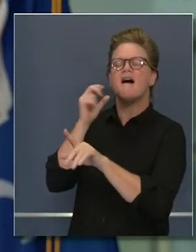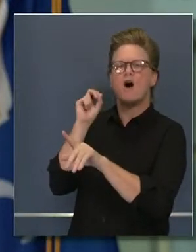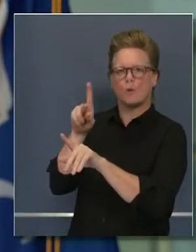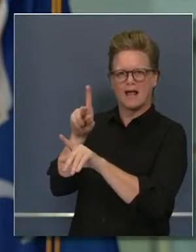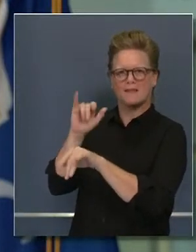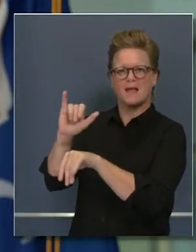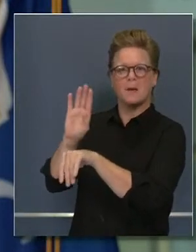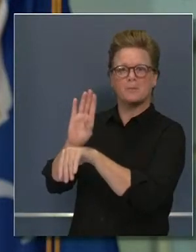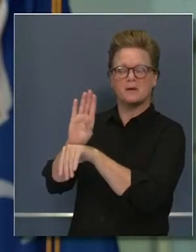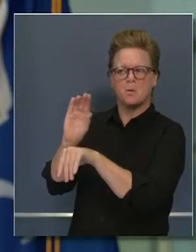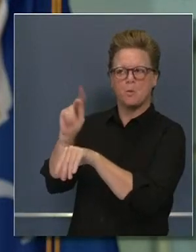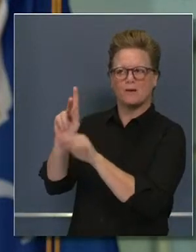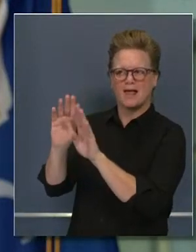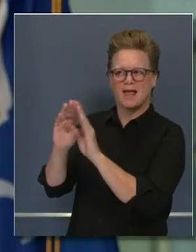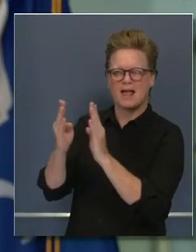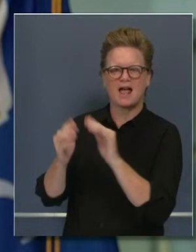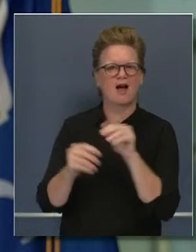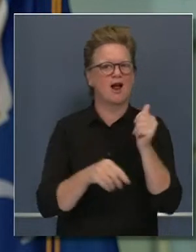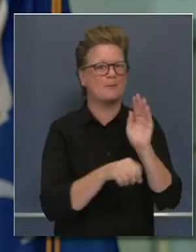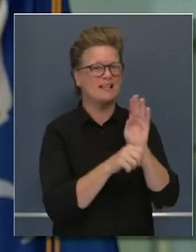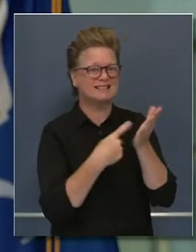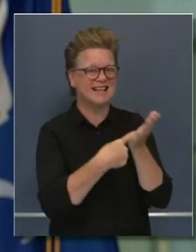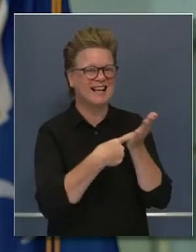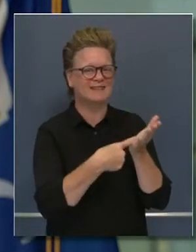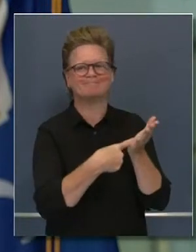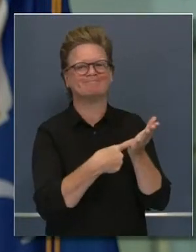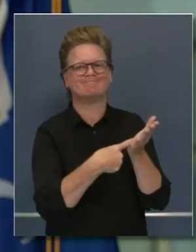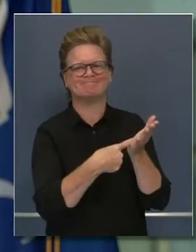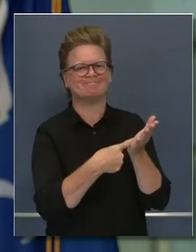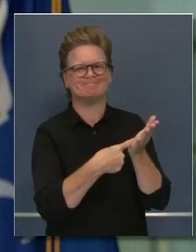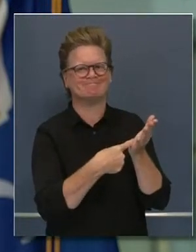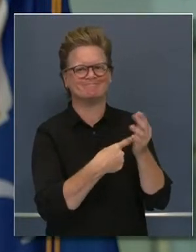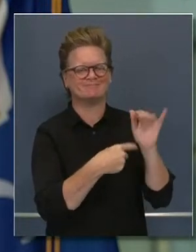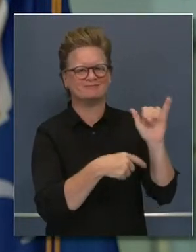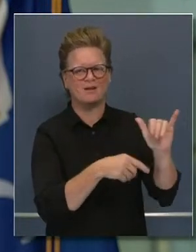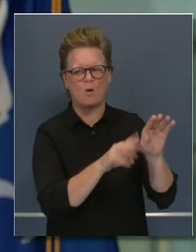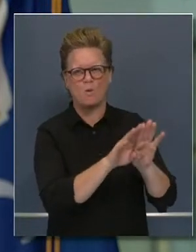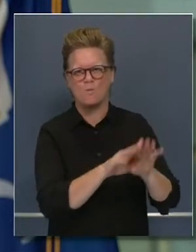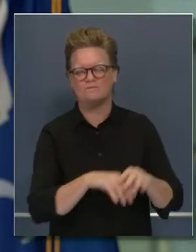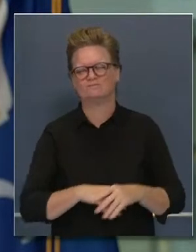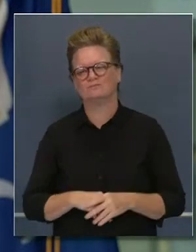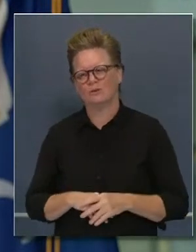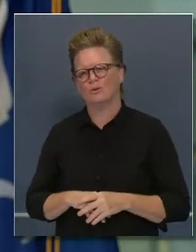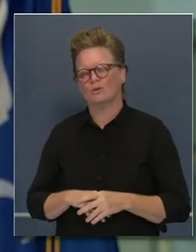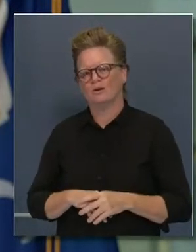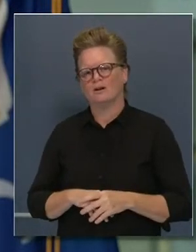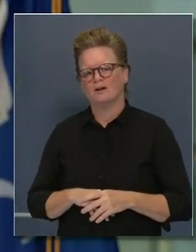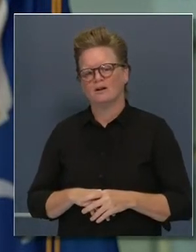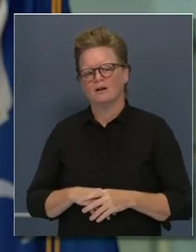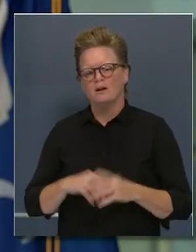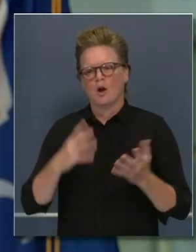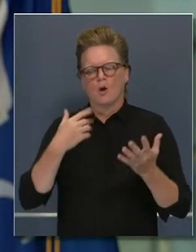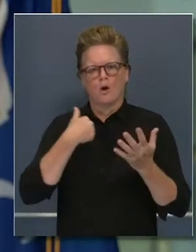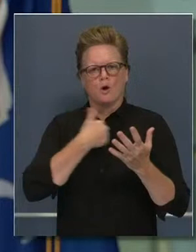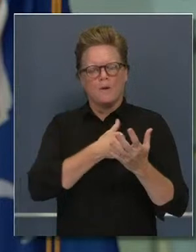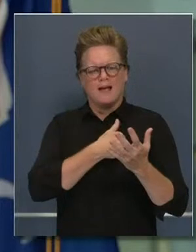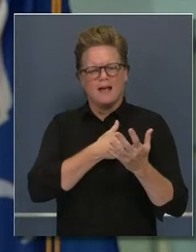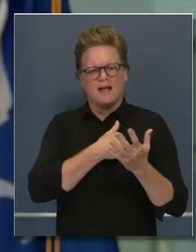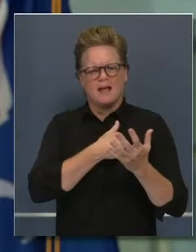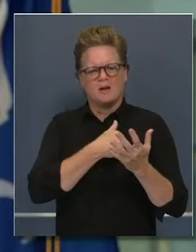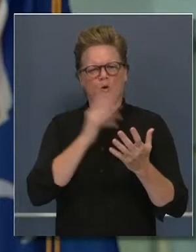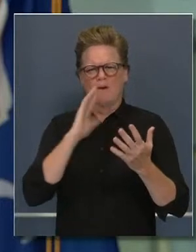we're sure that over the next couple of weeks, we'll be having more conversations with nail salons,